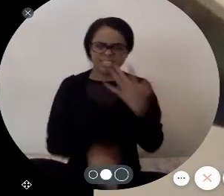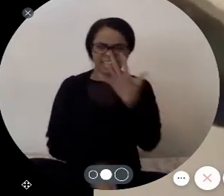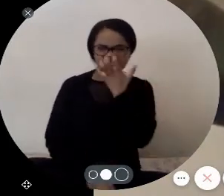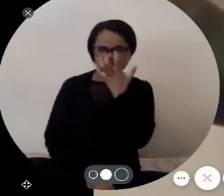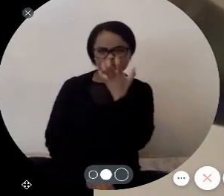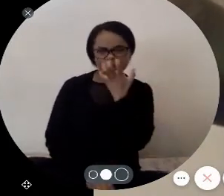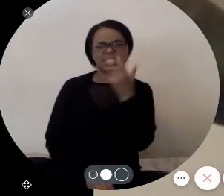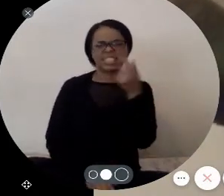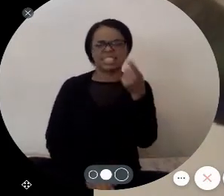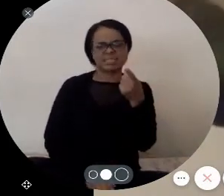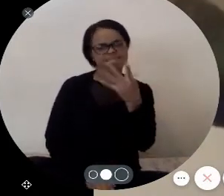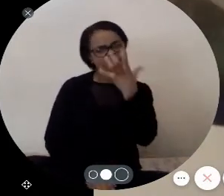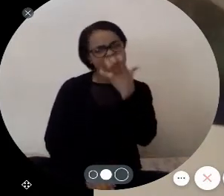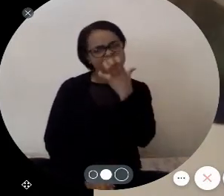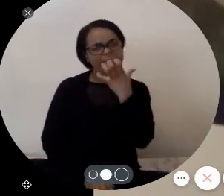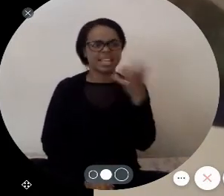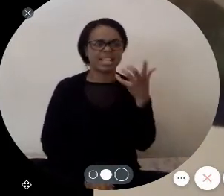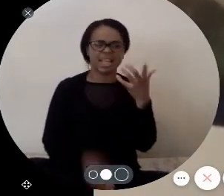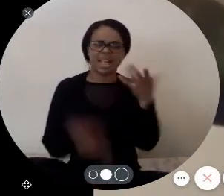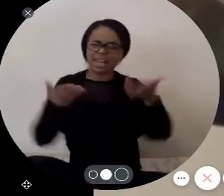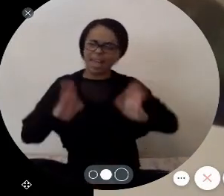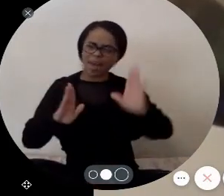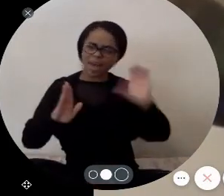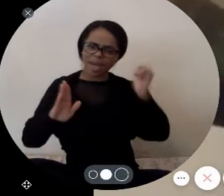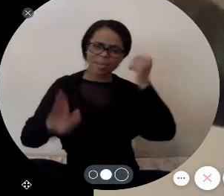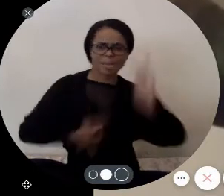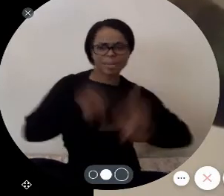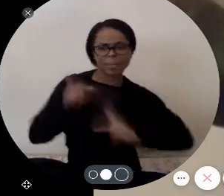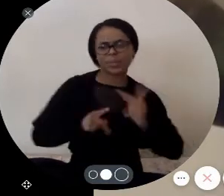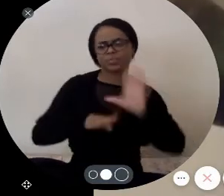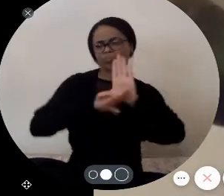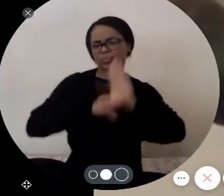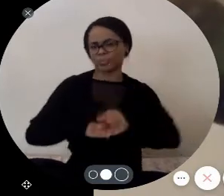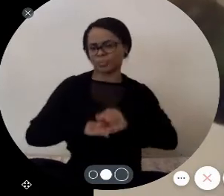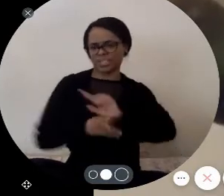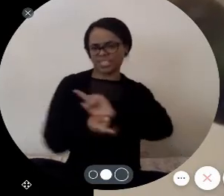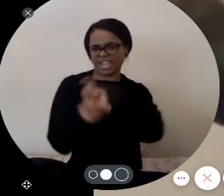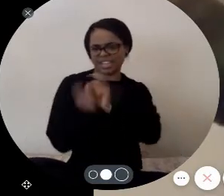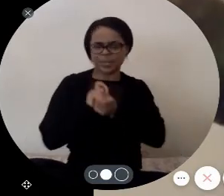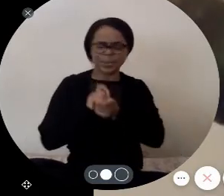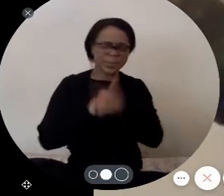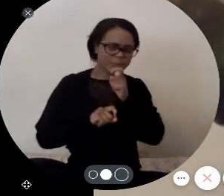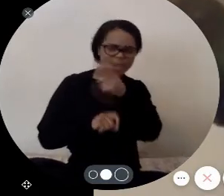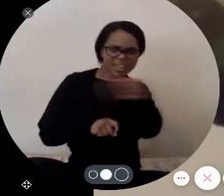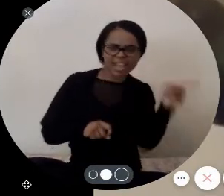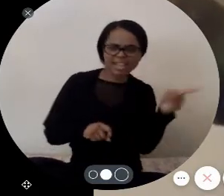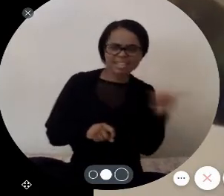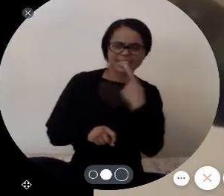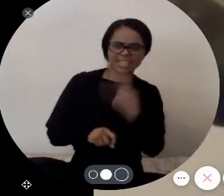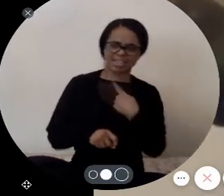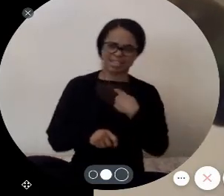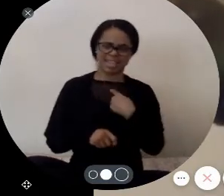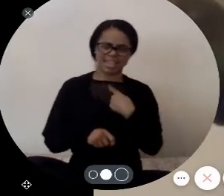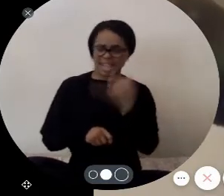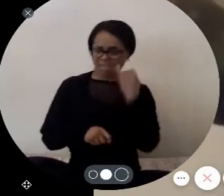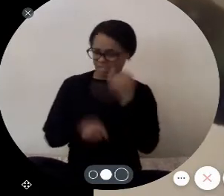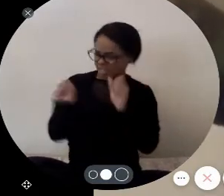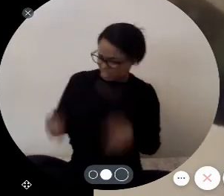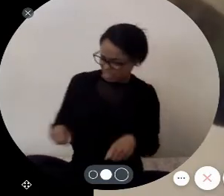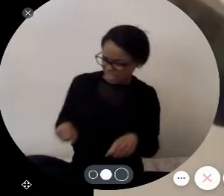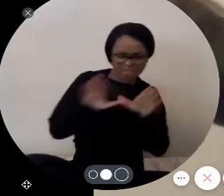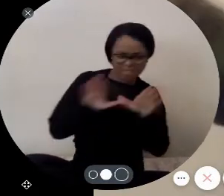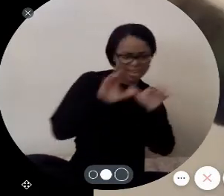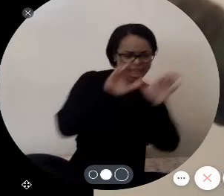other people change her. Who was anyone to say if she could fly or couldn't fly? What was or